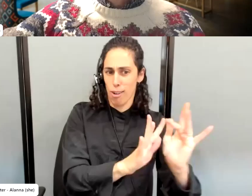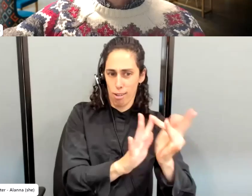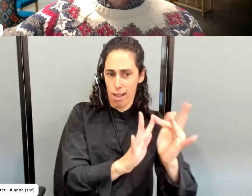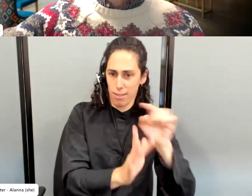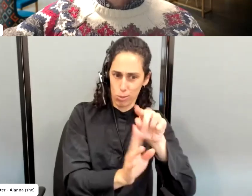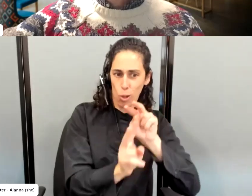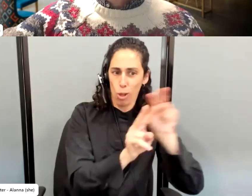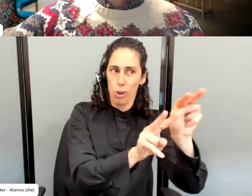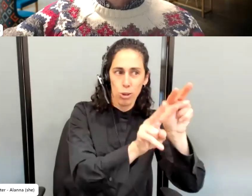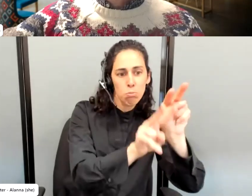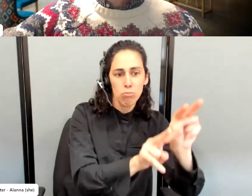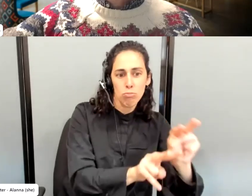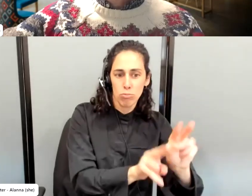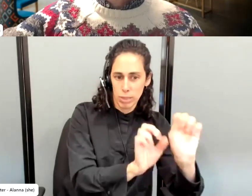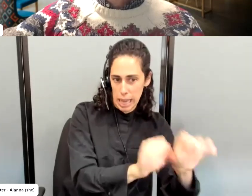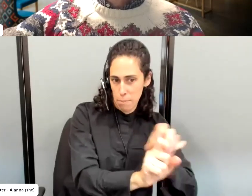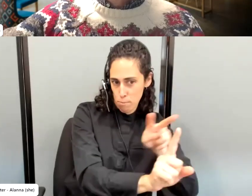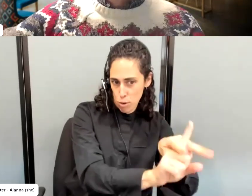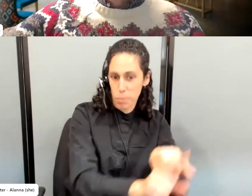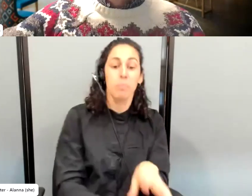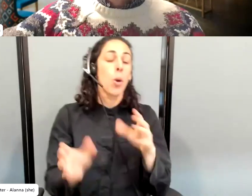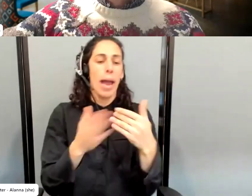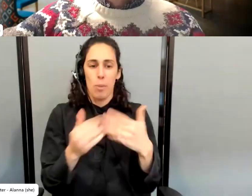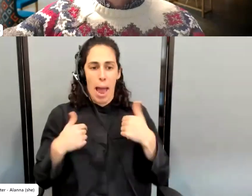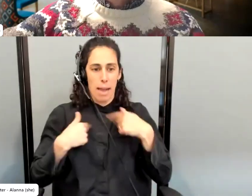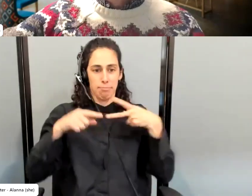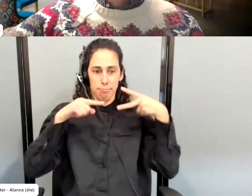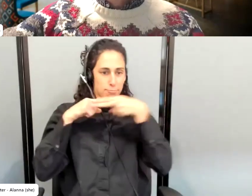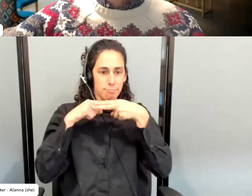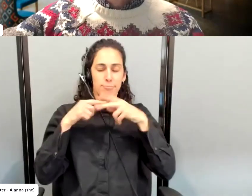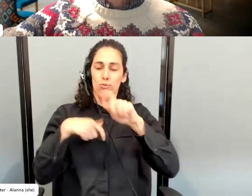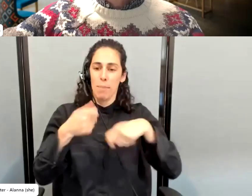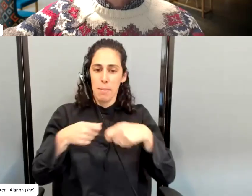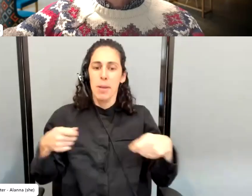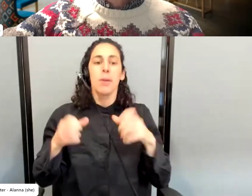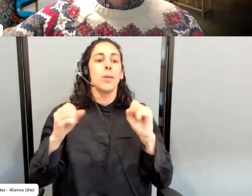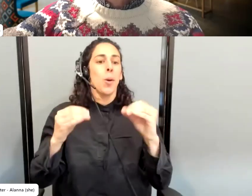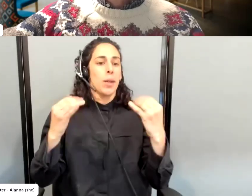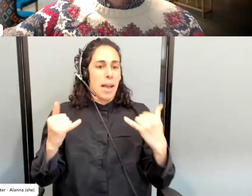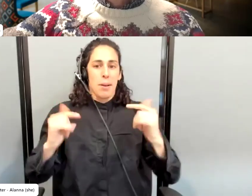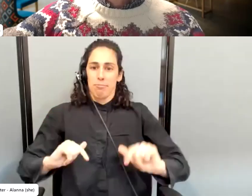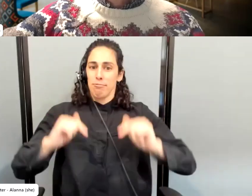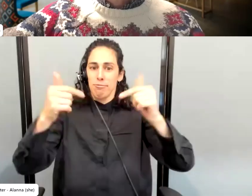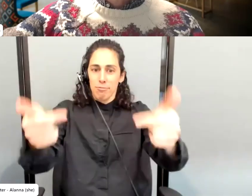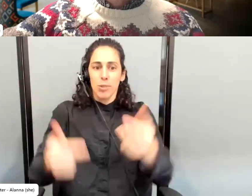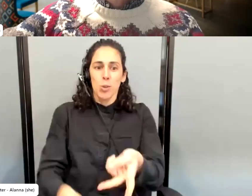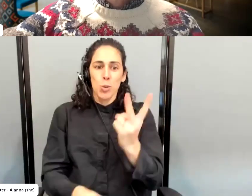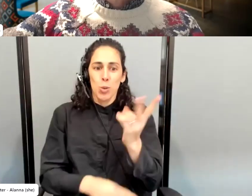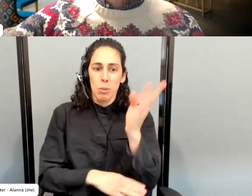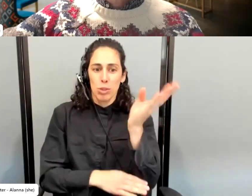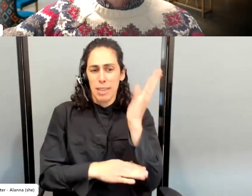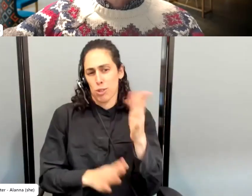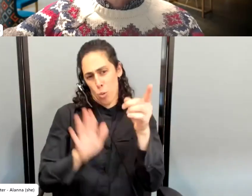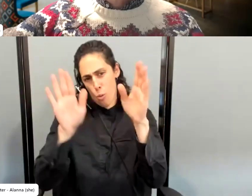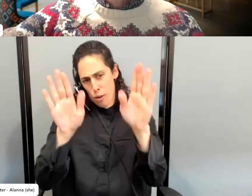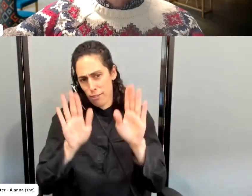familiar with us. You're in great hands here today with Janice and Phil, so I'll pass it over to our two wonderful facilitators, and I'll put our